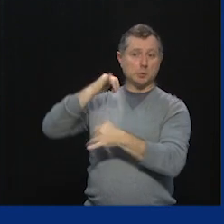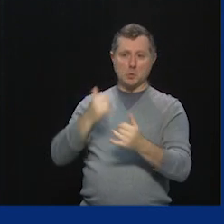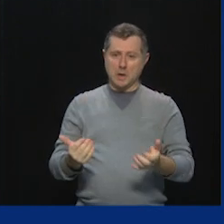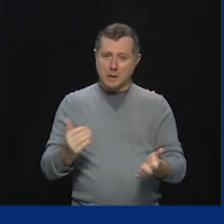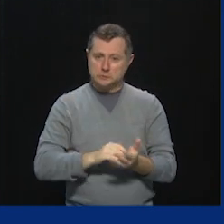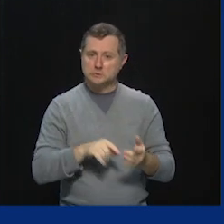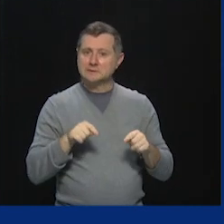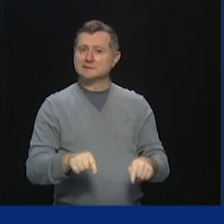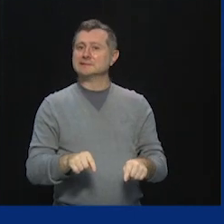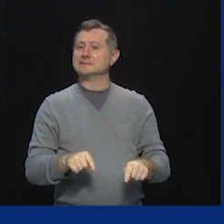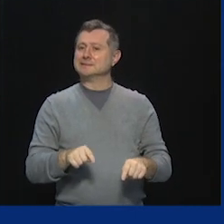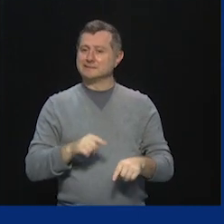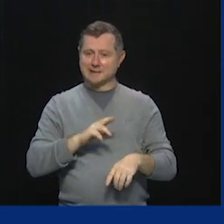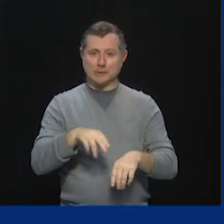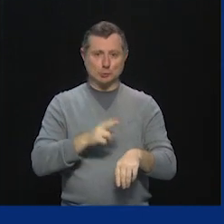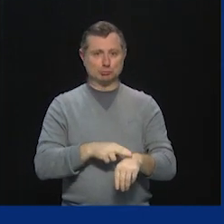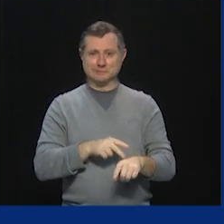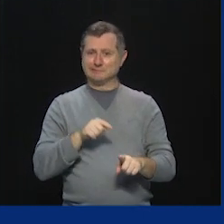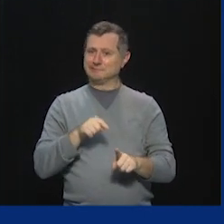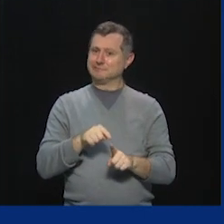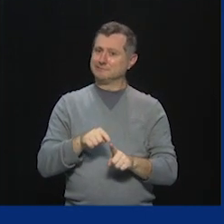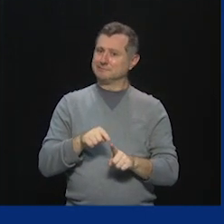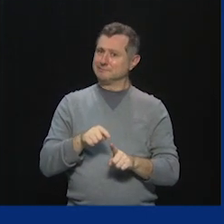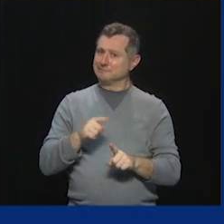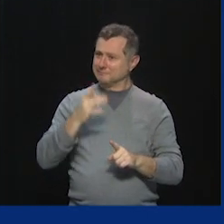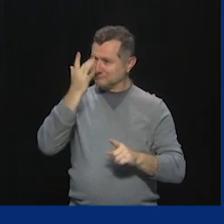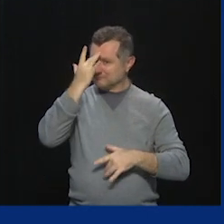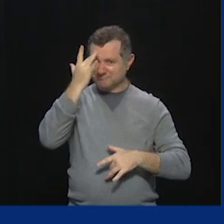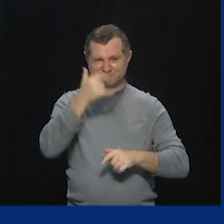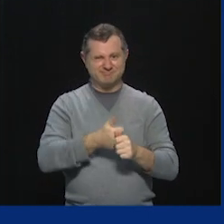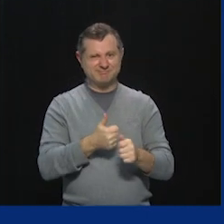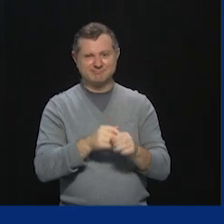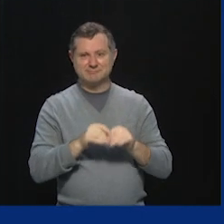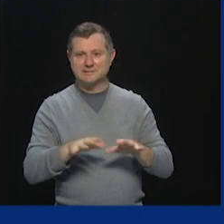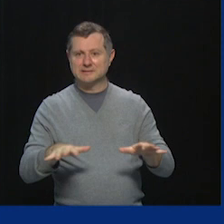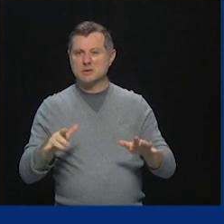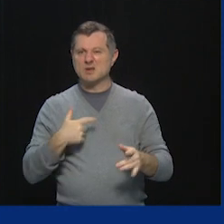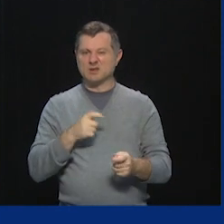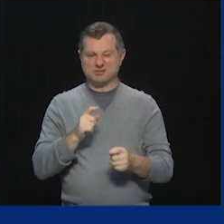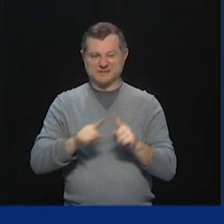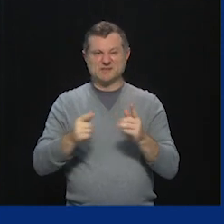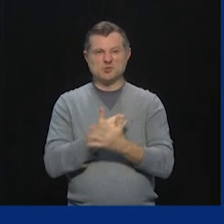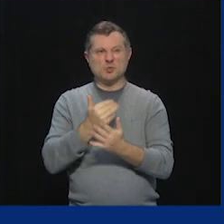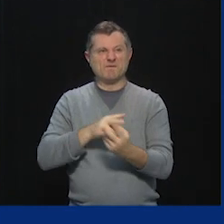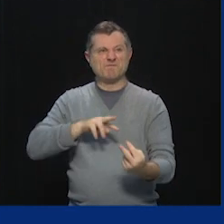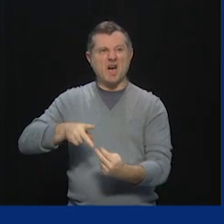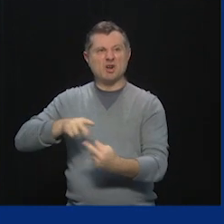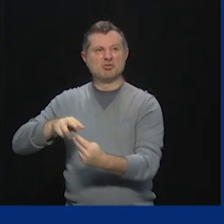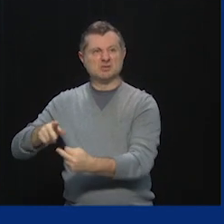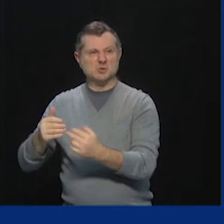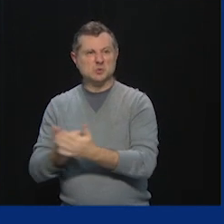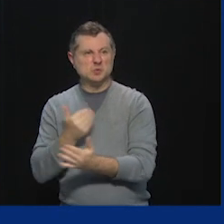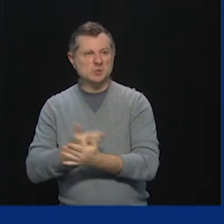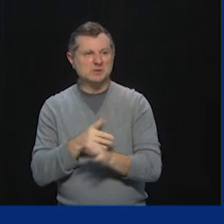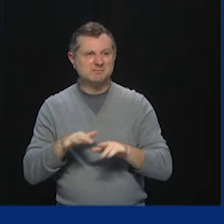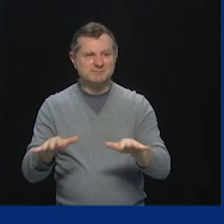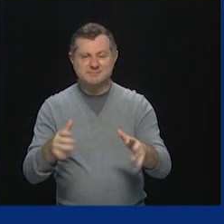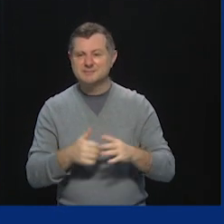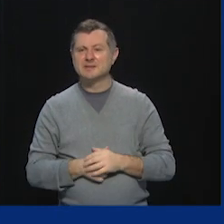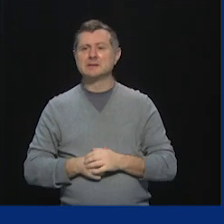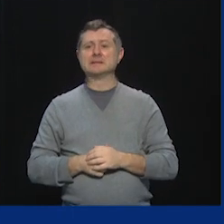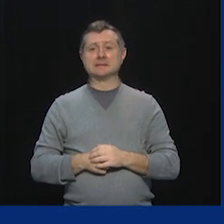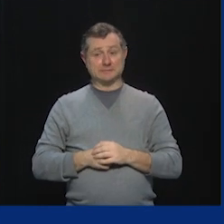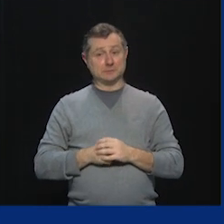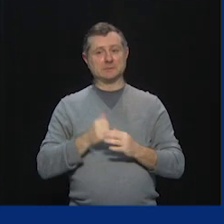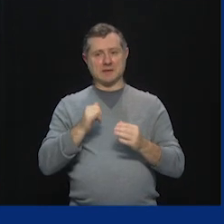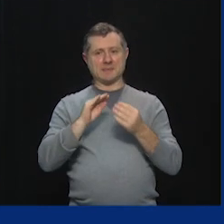seemed unrelenting in this pandemic as more variants emerge. So I just wanted to let you know exactly where we are. Let's start getting a quick assessment of the